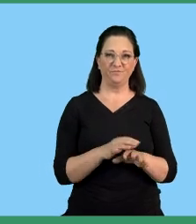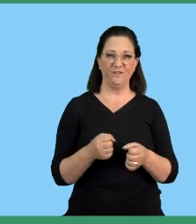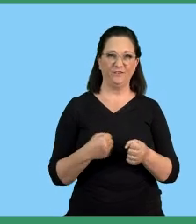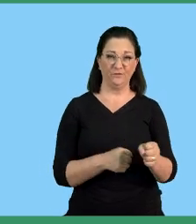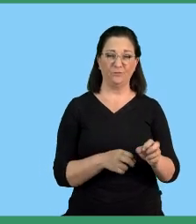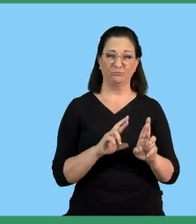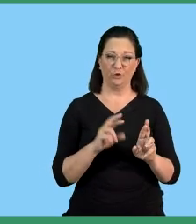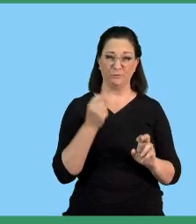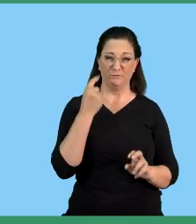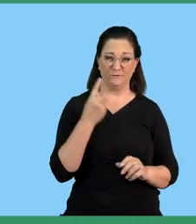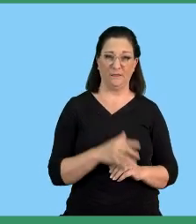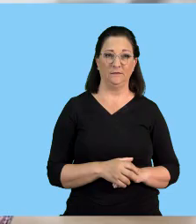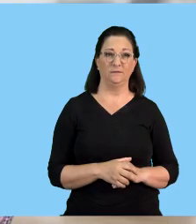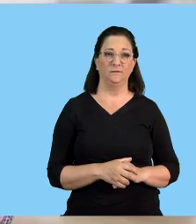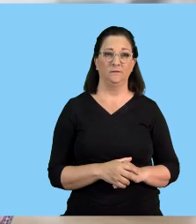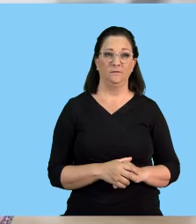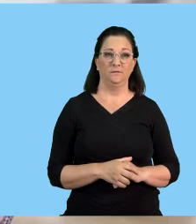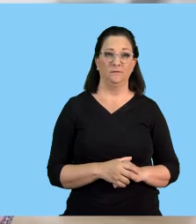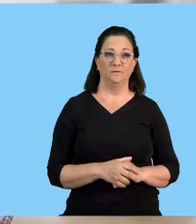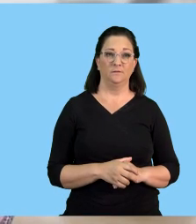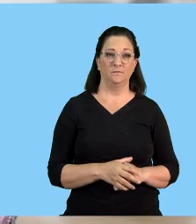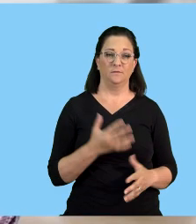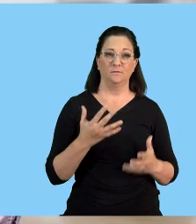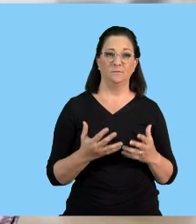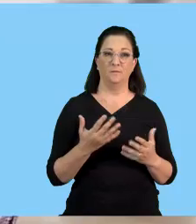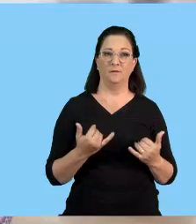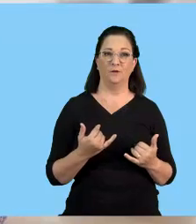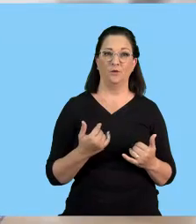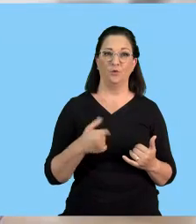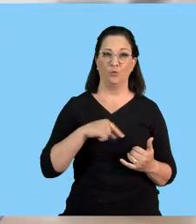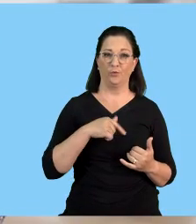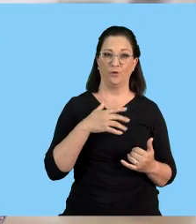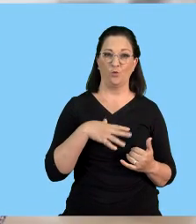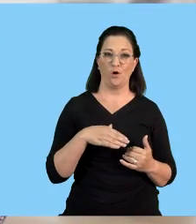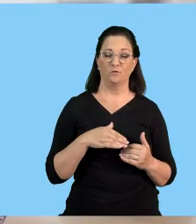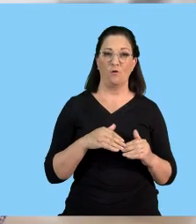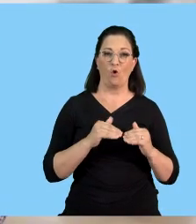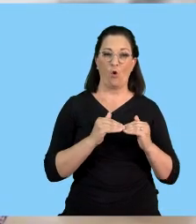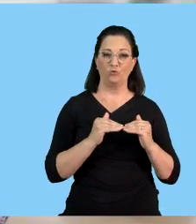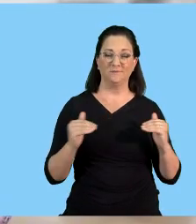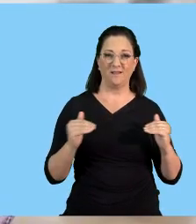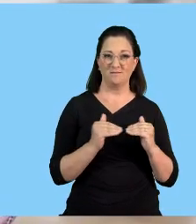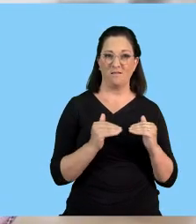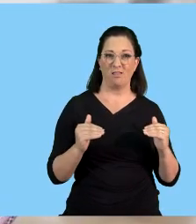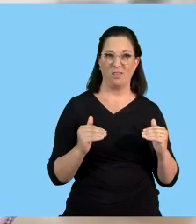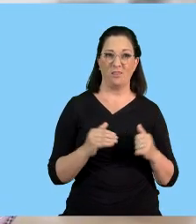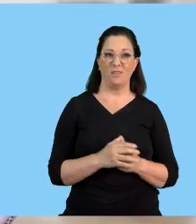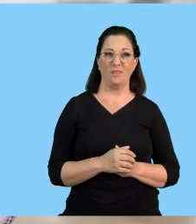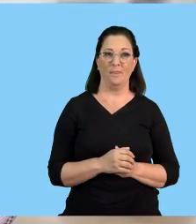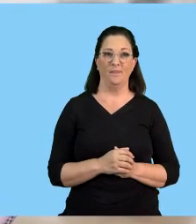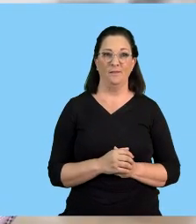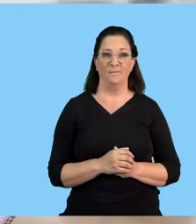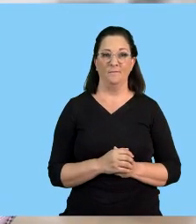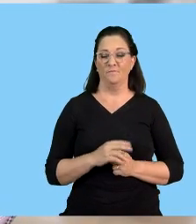integration strategy. I hope you understand. So now if we were to say horizontal integration strategy here,